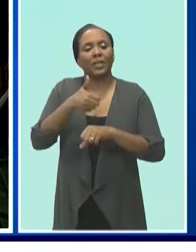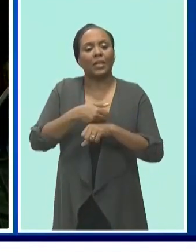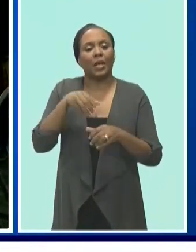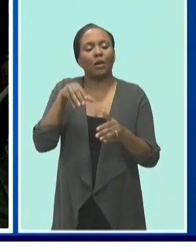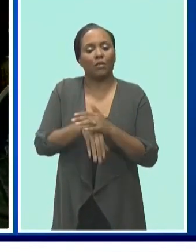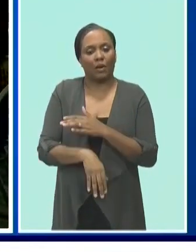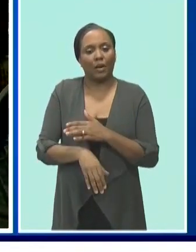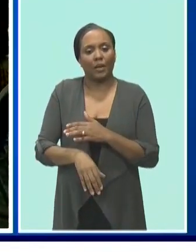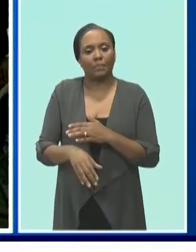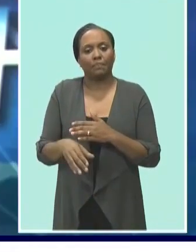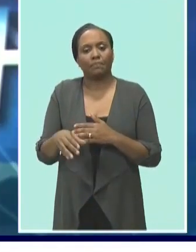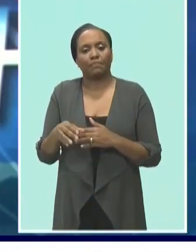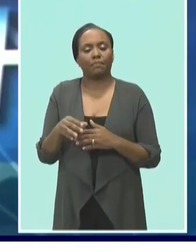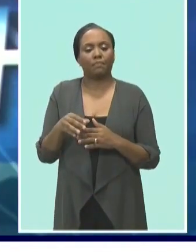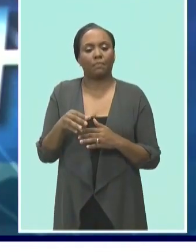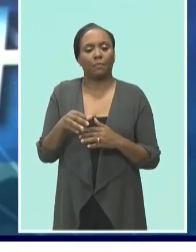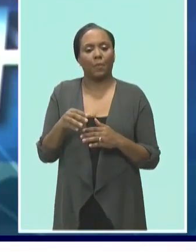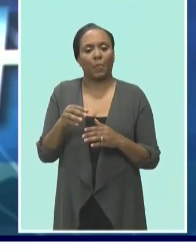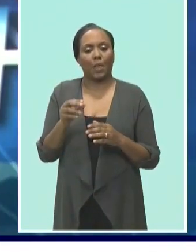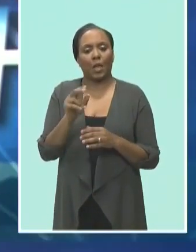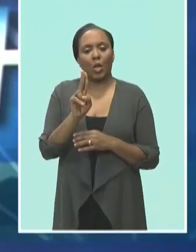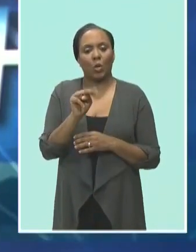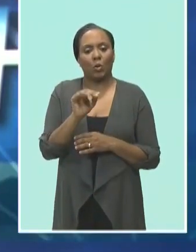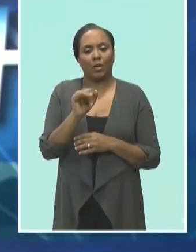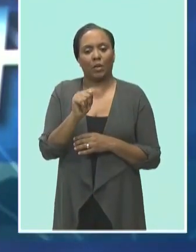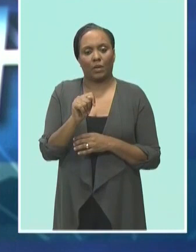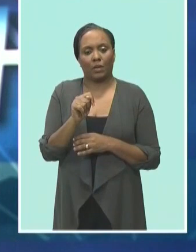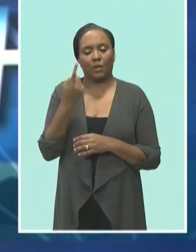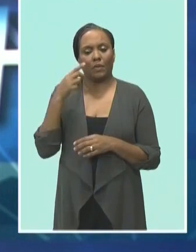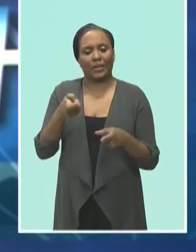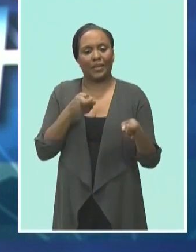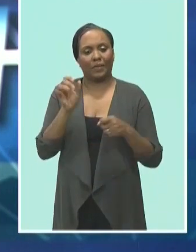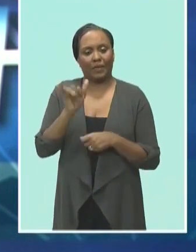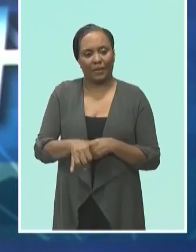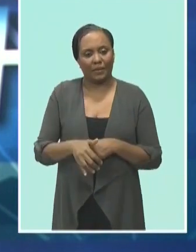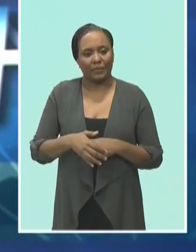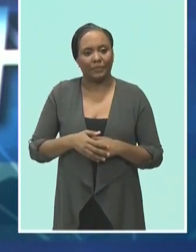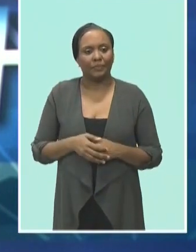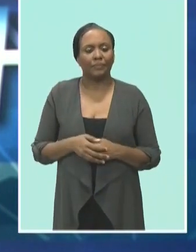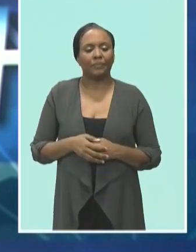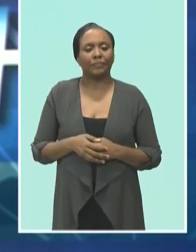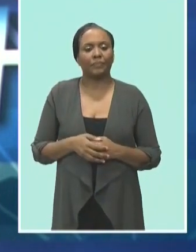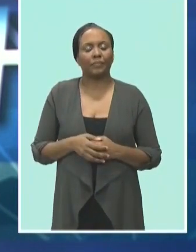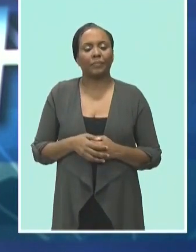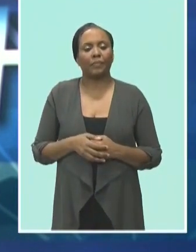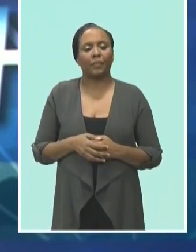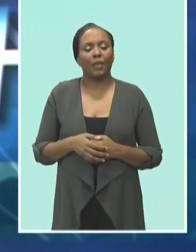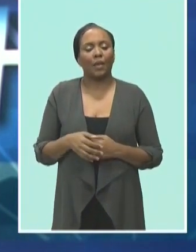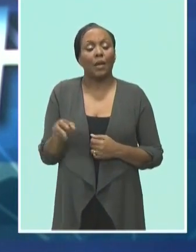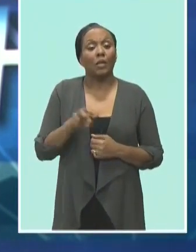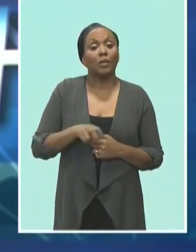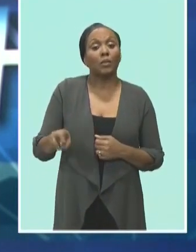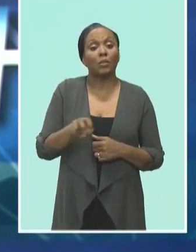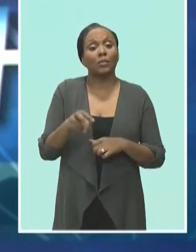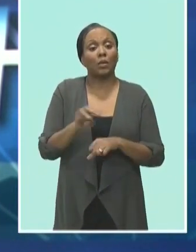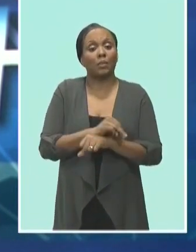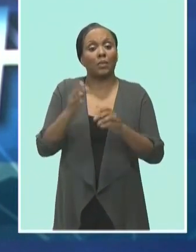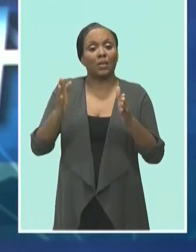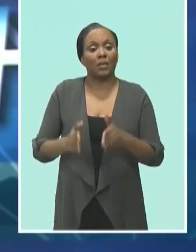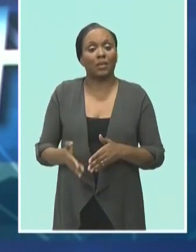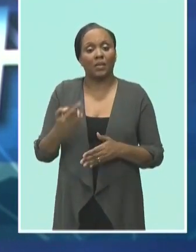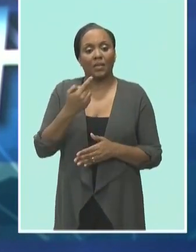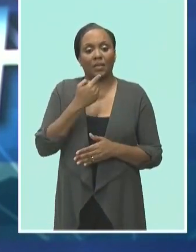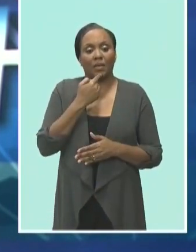Broom, CBC News. Meanwhile, Tourism Minister Kerry Simmons has told hoteliers that proportionality must